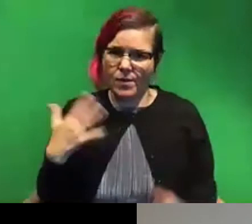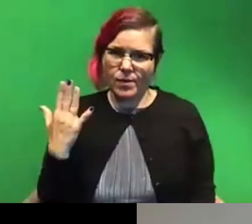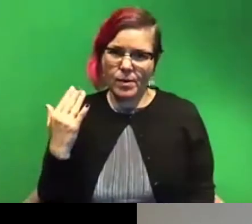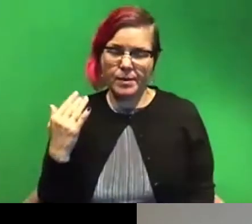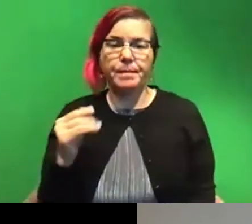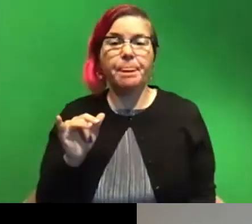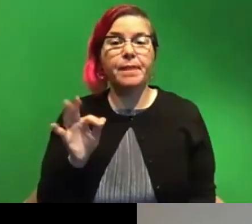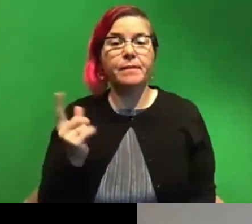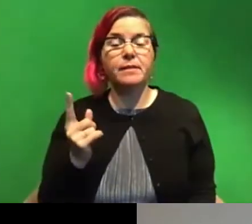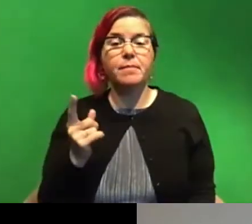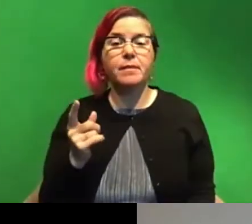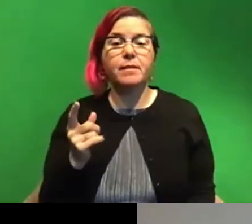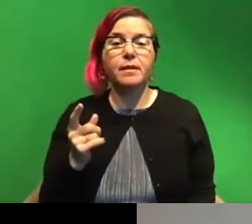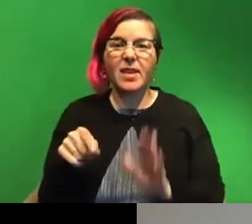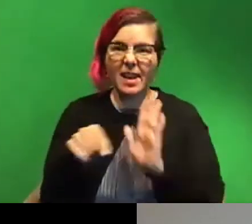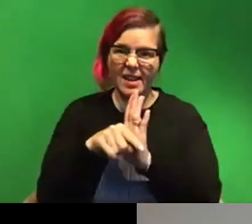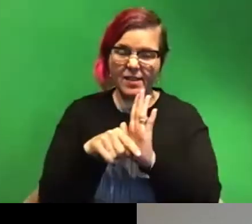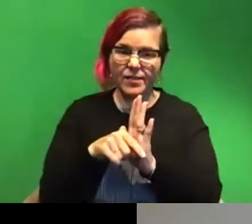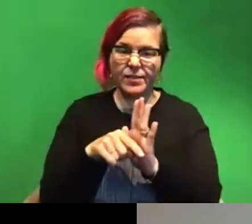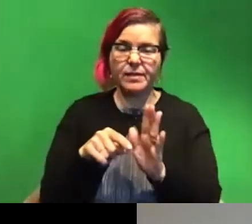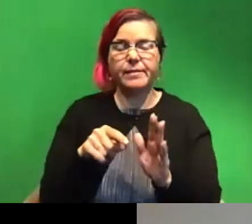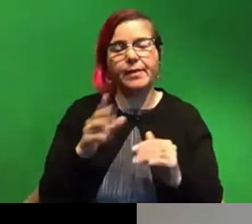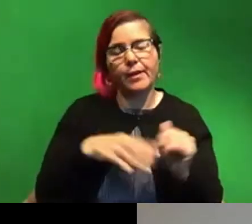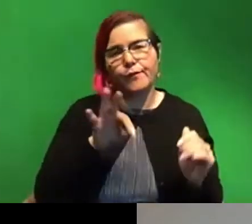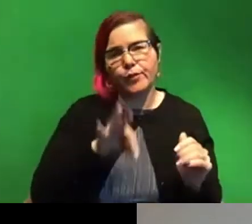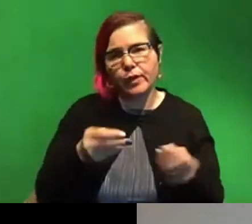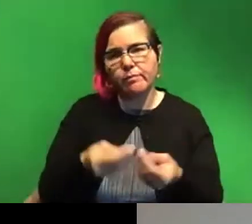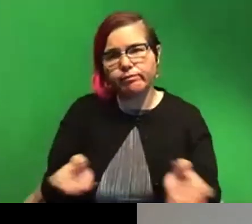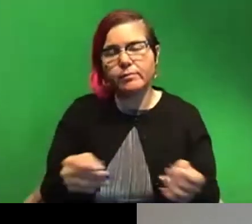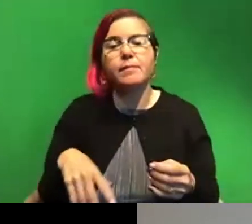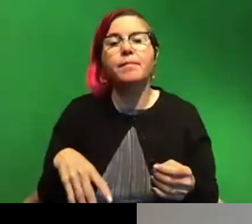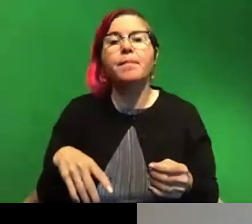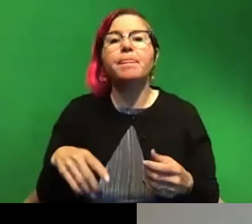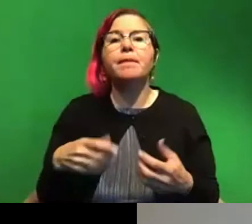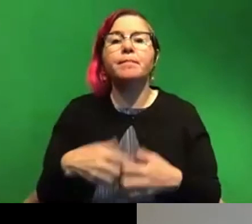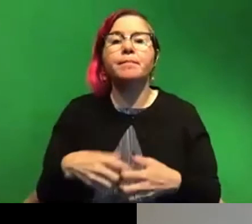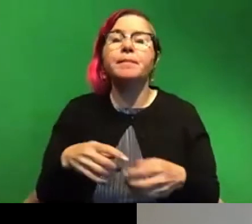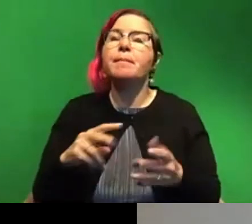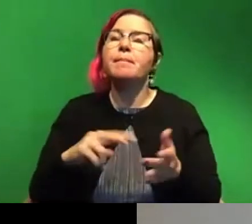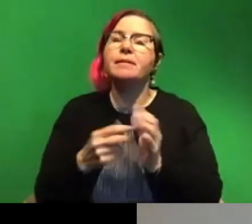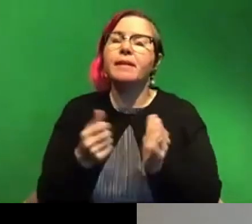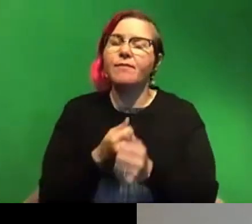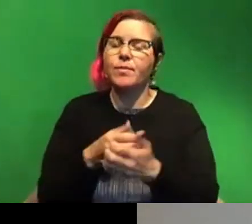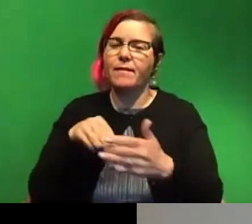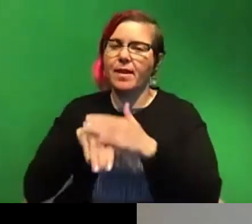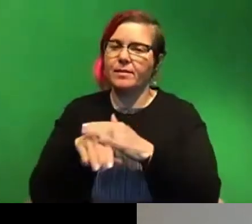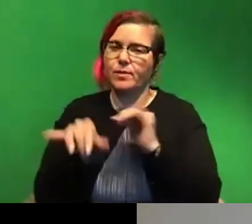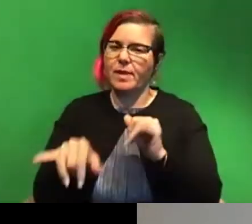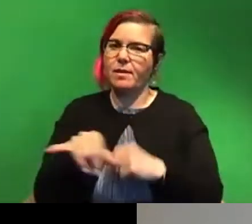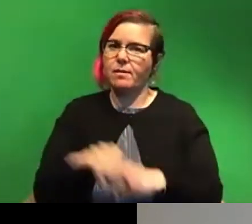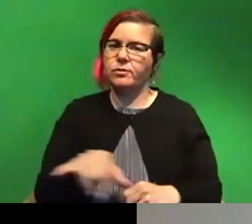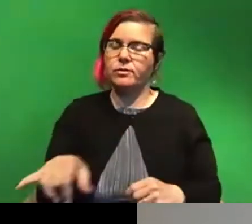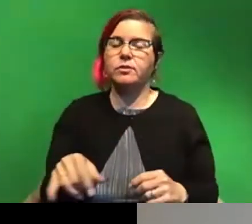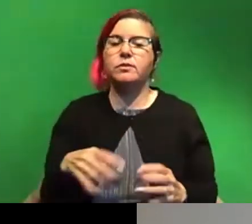if there's something that's like more negative than a French fry dispenser, that means that everyone also has access to that. And so the beauty of